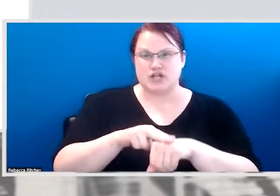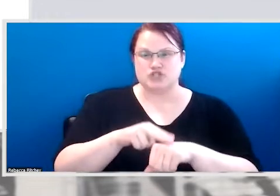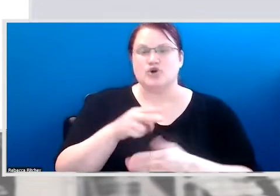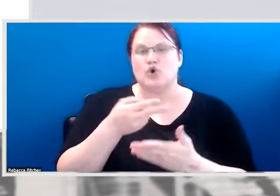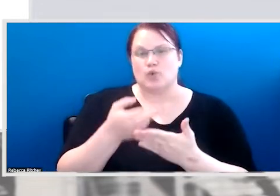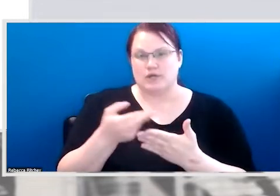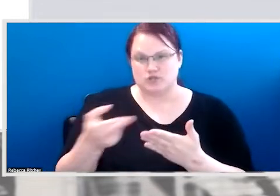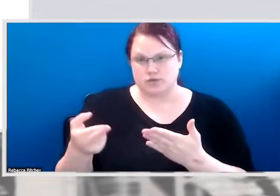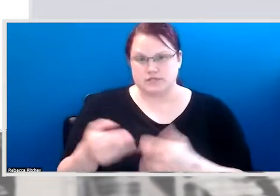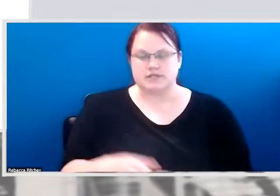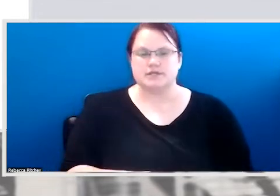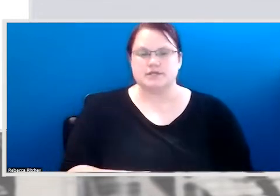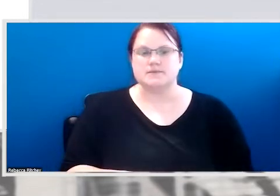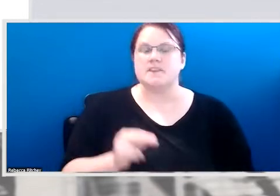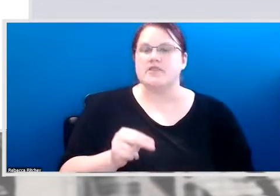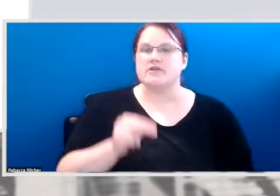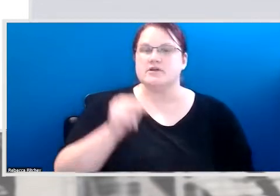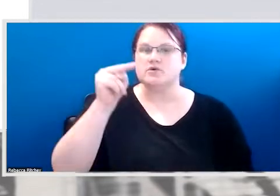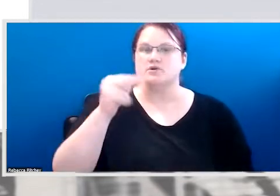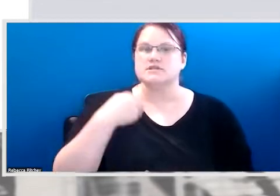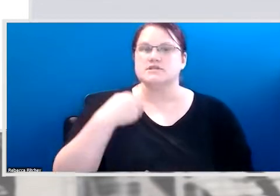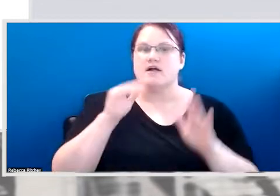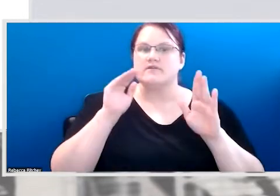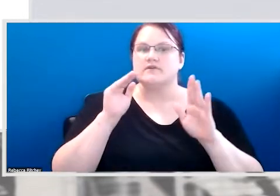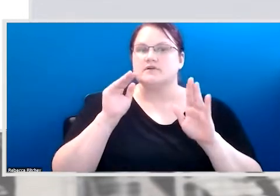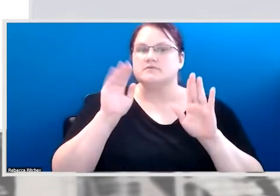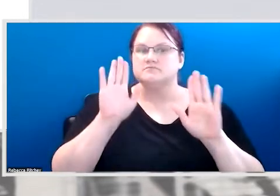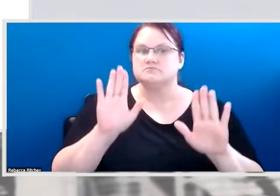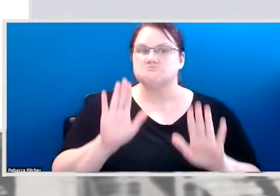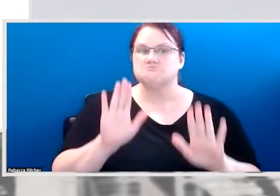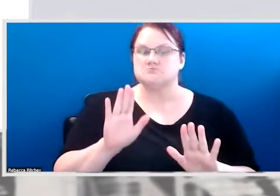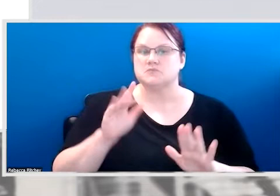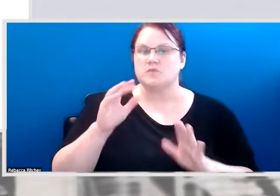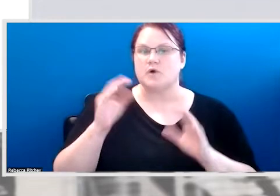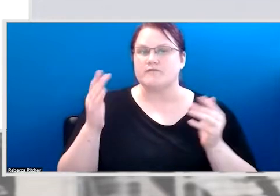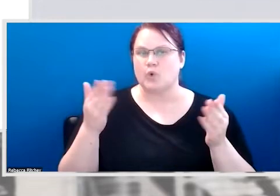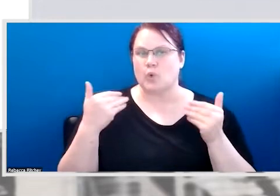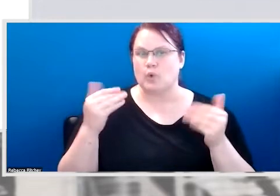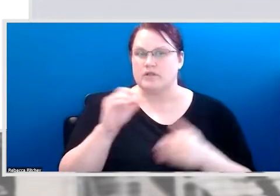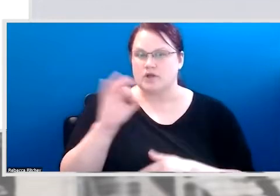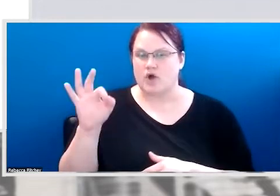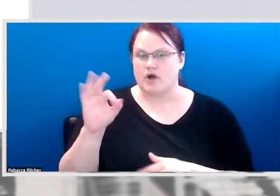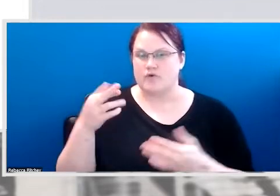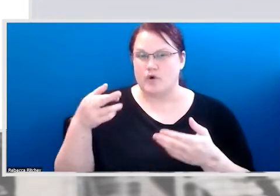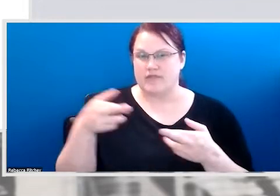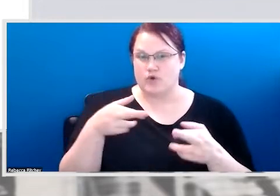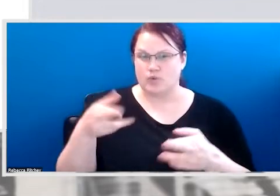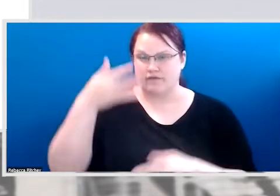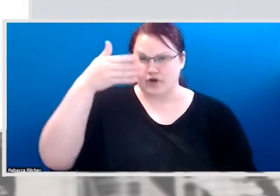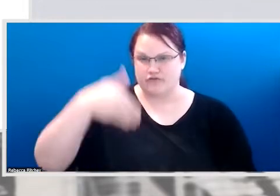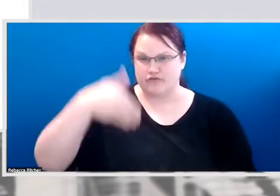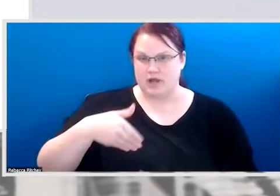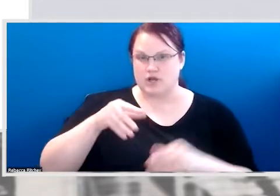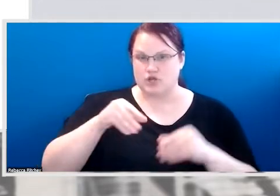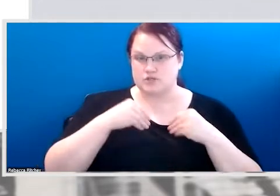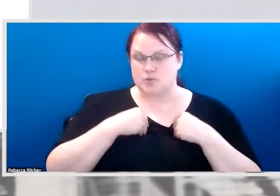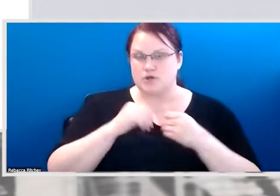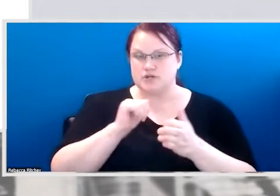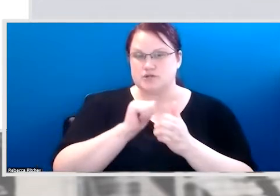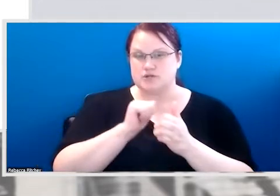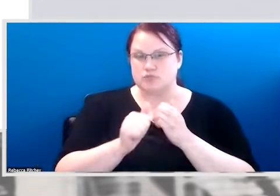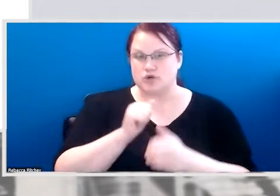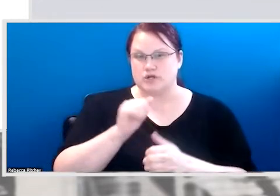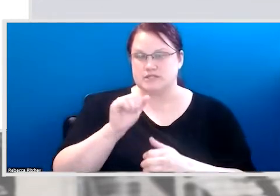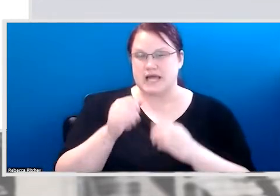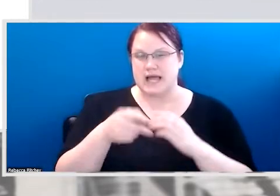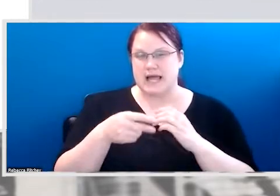then on the North Shore, we have that great park for cooling off on the Riverfront Park. That's actually owned by the Sports and Exhibition